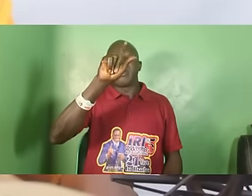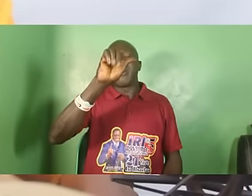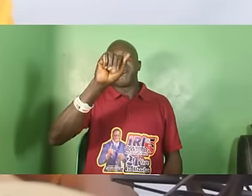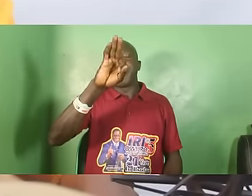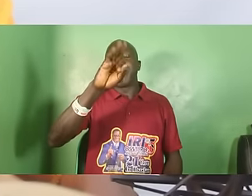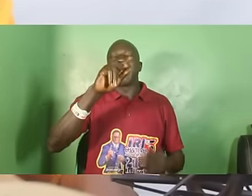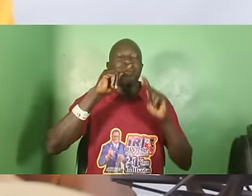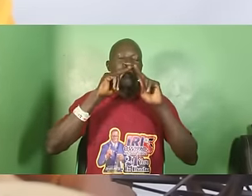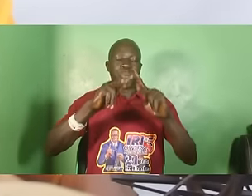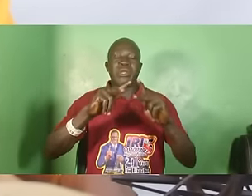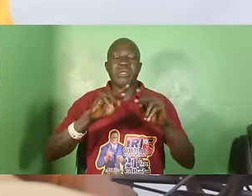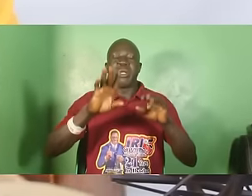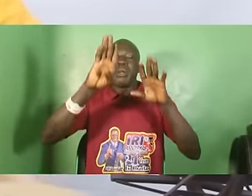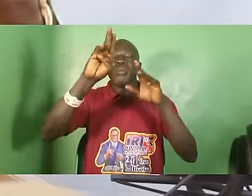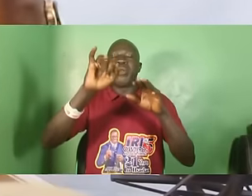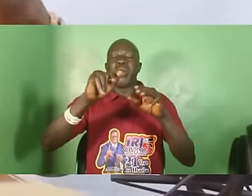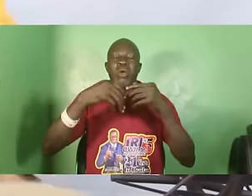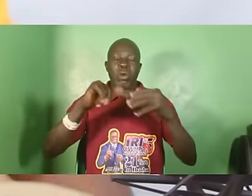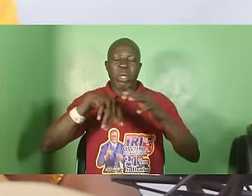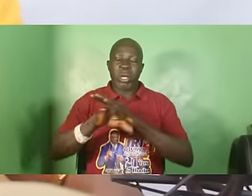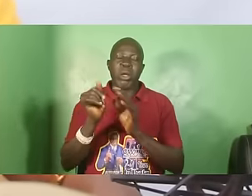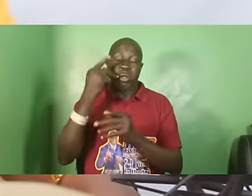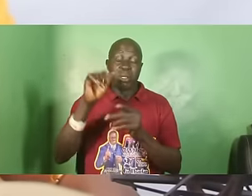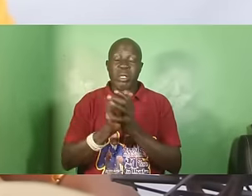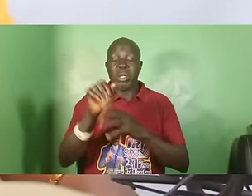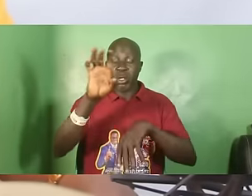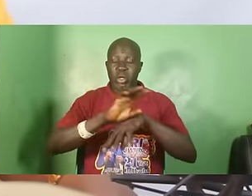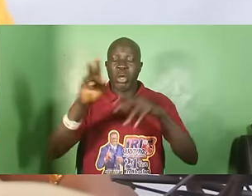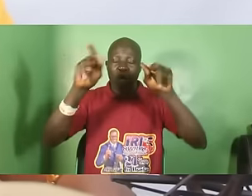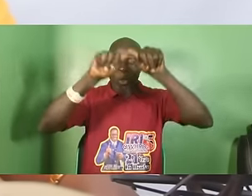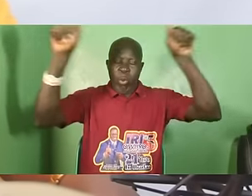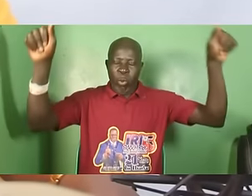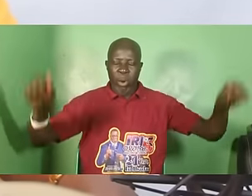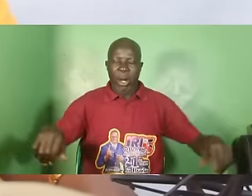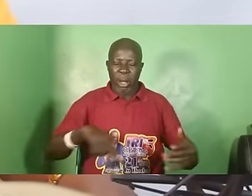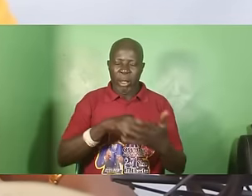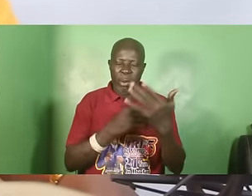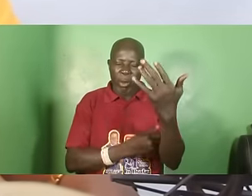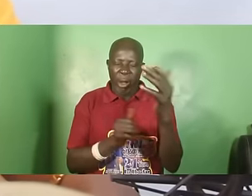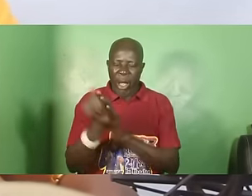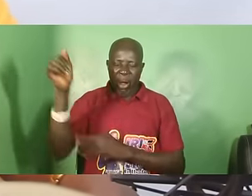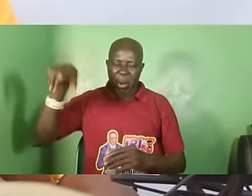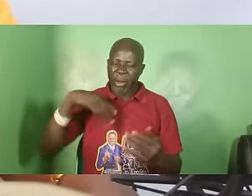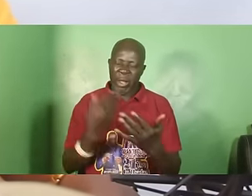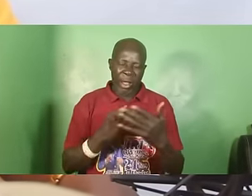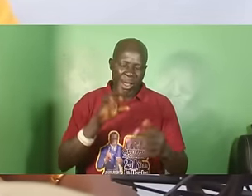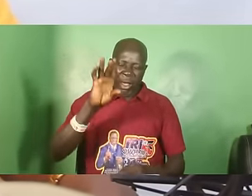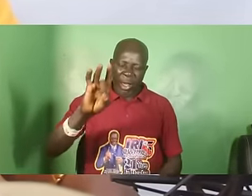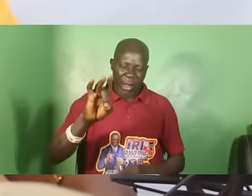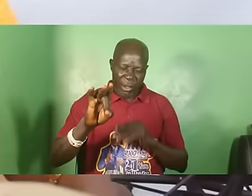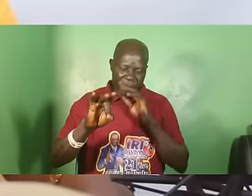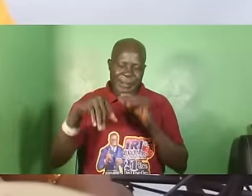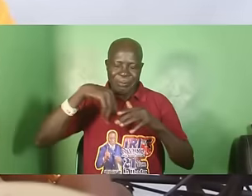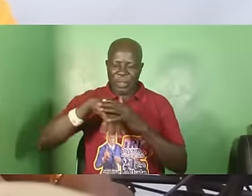Opposite Alafia Block Industry. You can take your water to the banner. This morning, by the grace of God, we'll be there from 8.